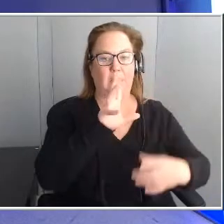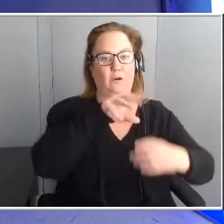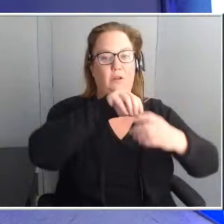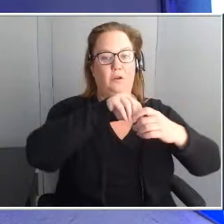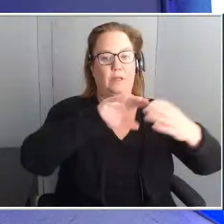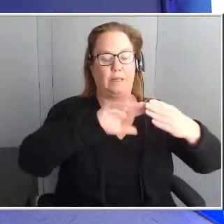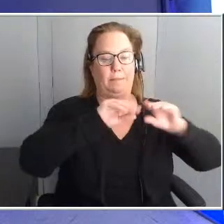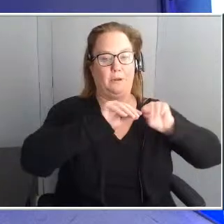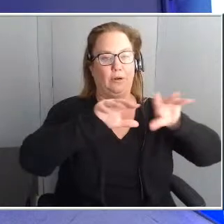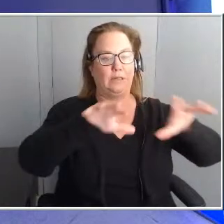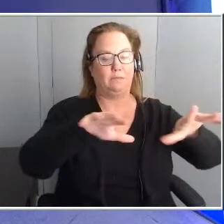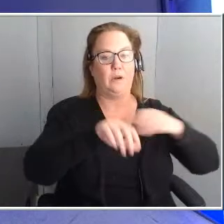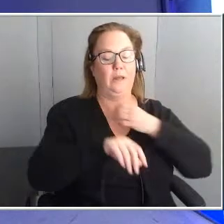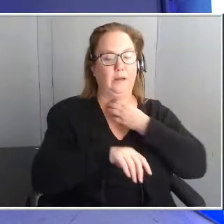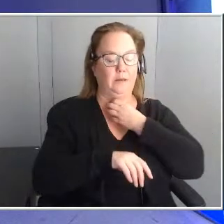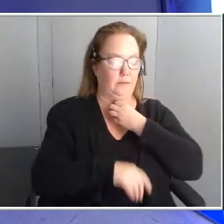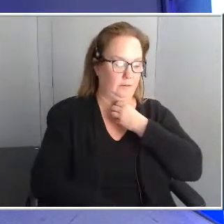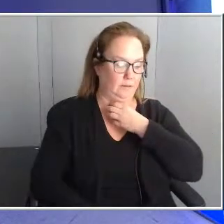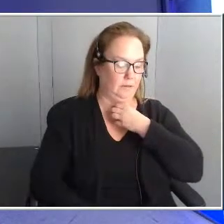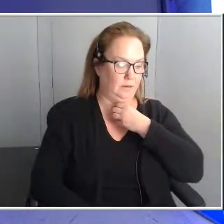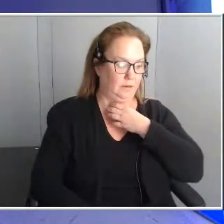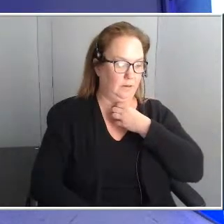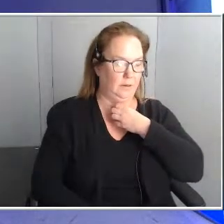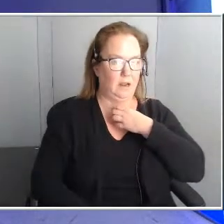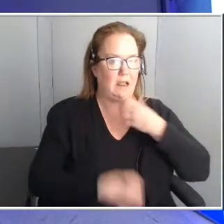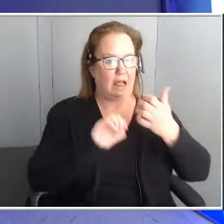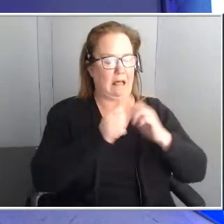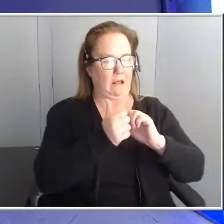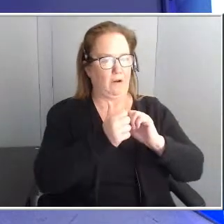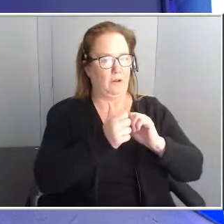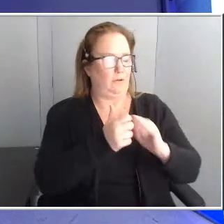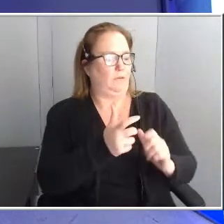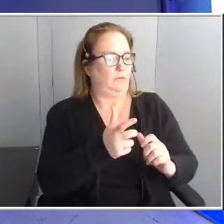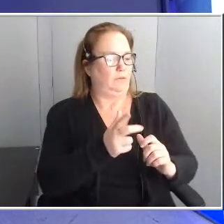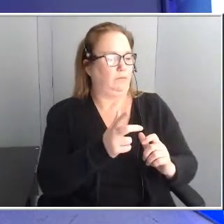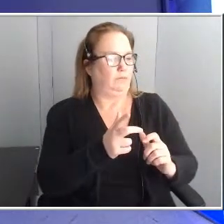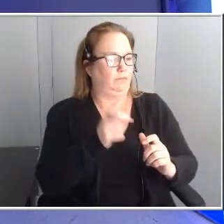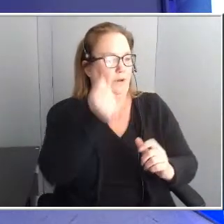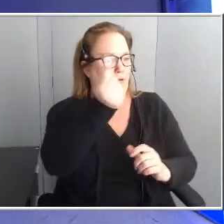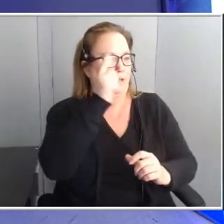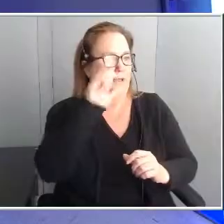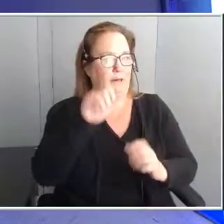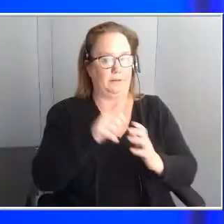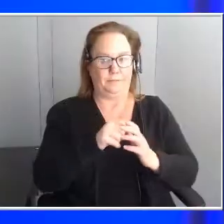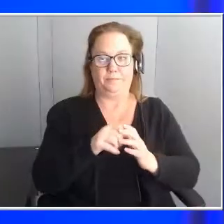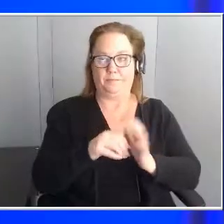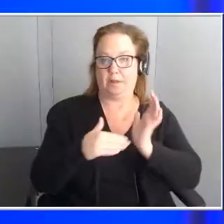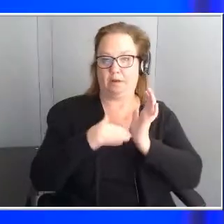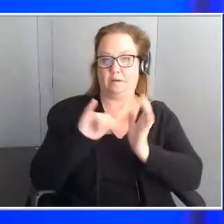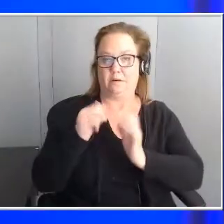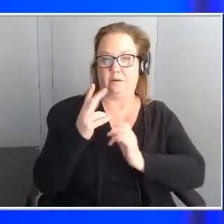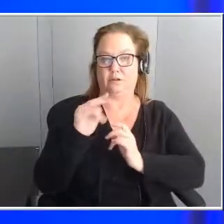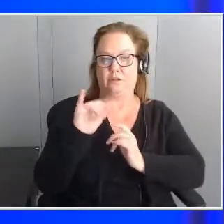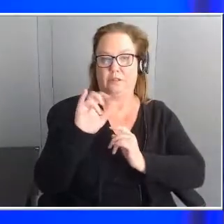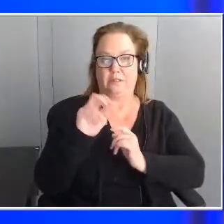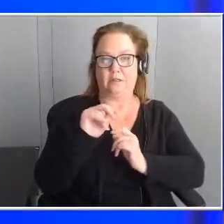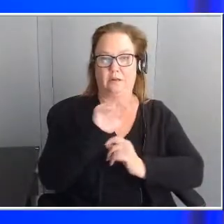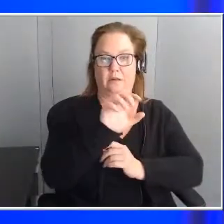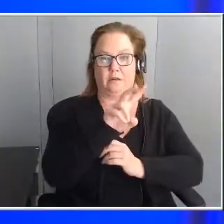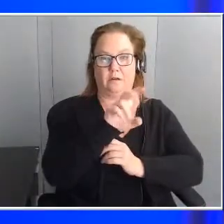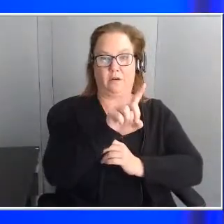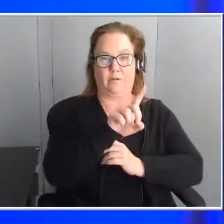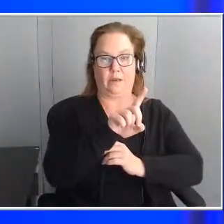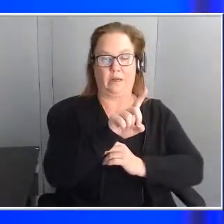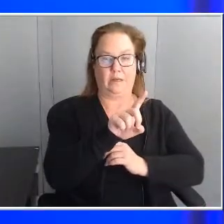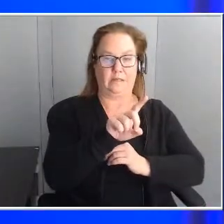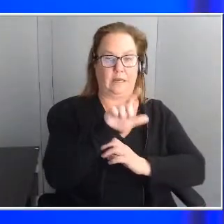spread. How do you interpret that, and what are you seeing? So like Dr. Johnson was saying, COVID is at a pretty low